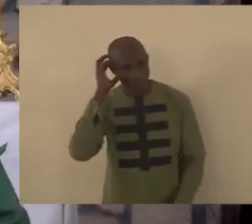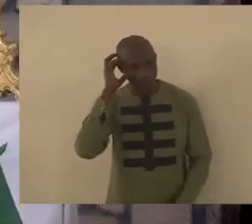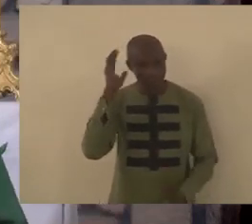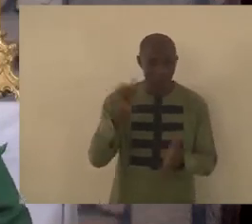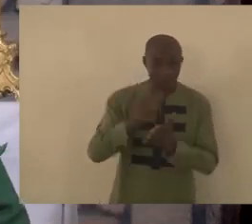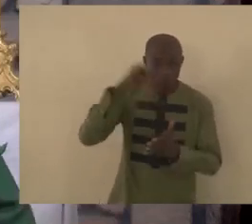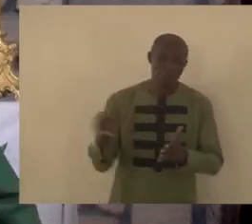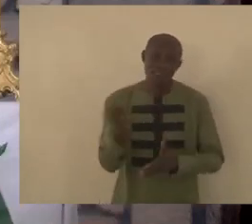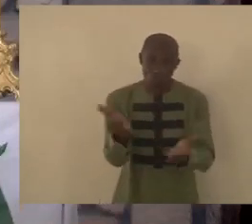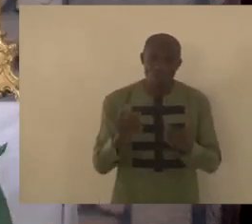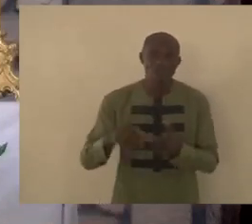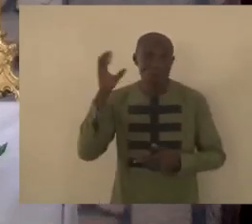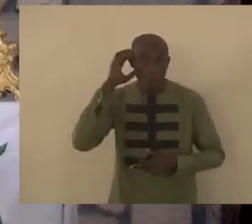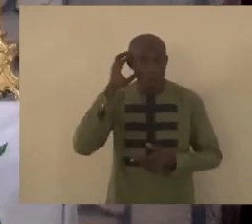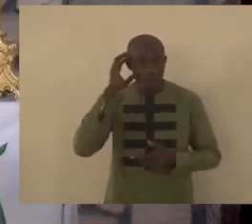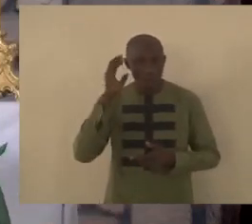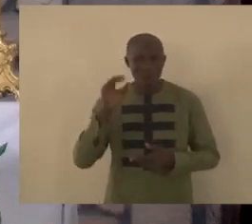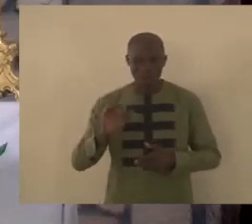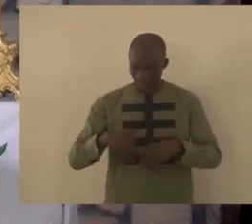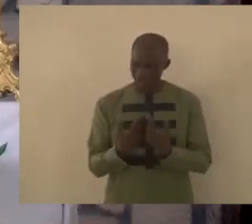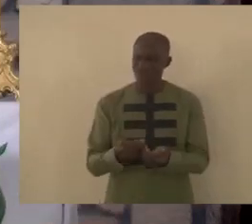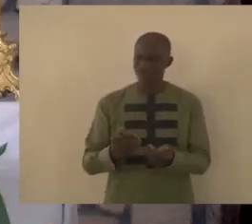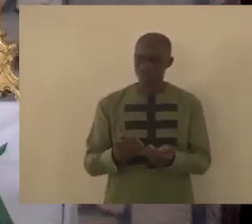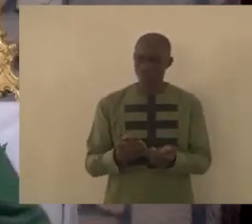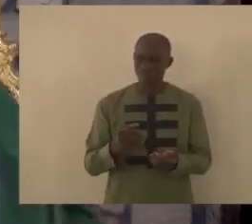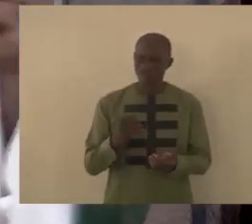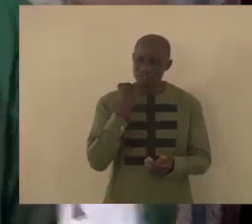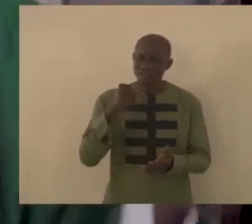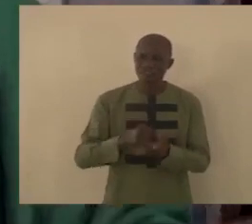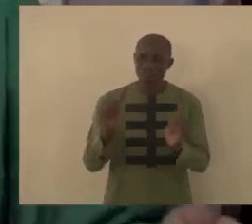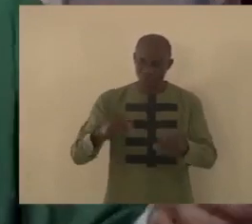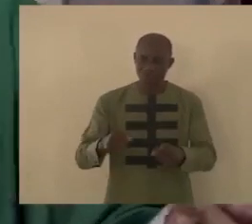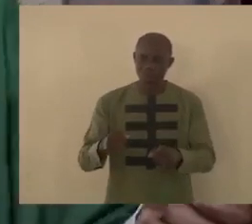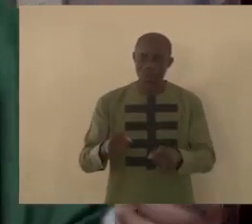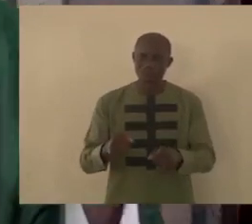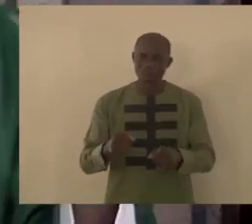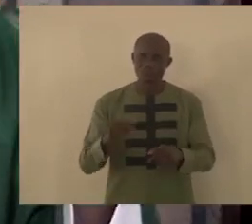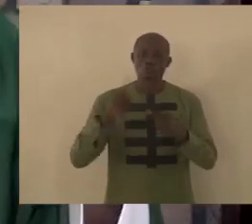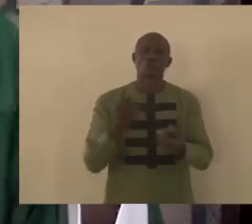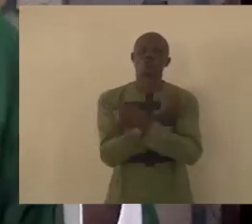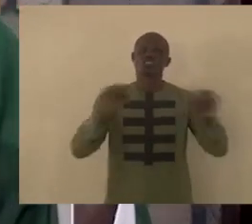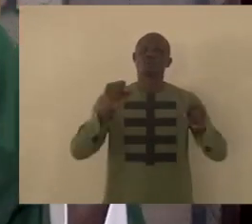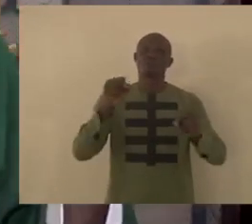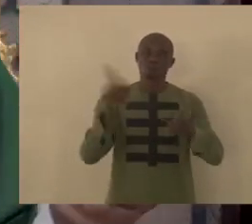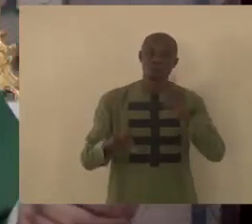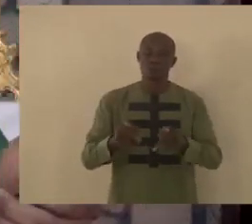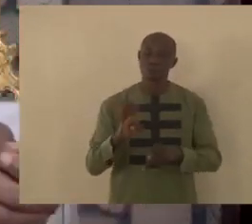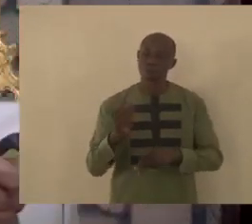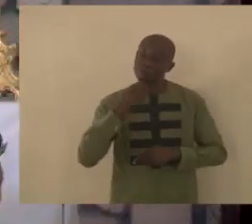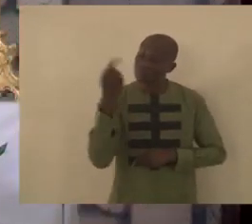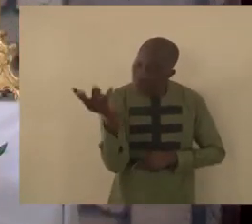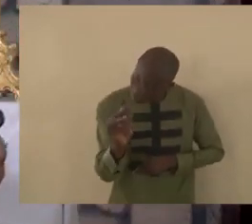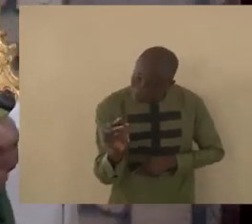That is the one that the people want to hear. I mean, how is it possible to save some people by telling them lies?